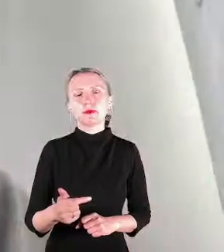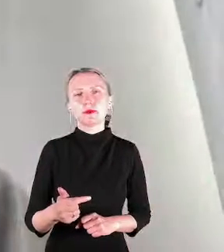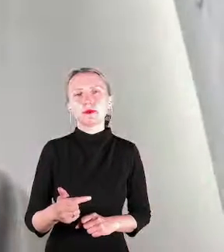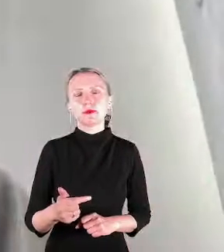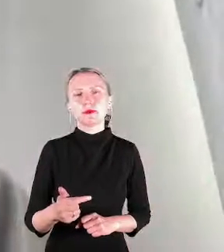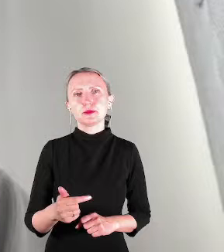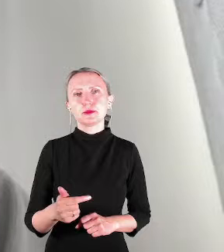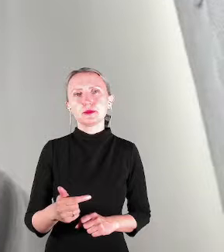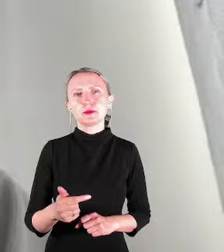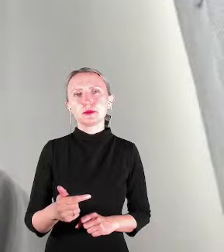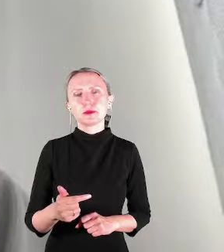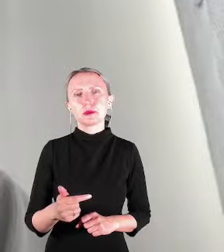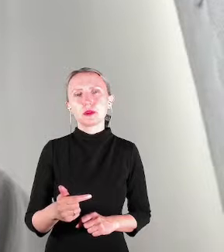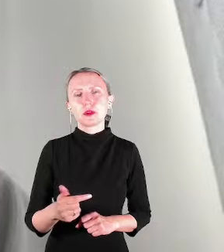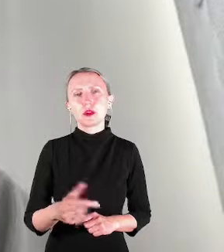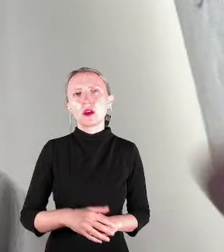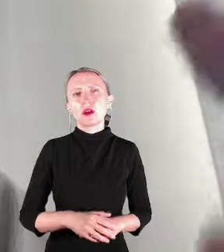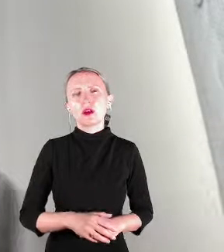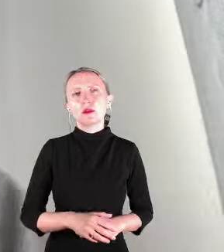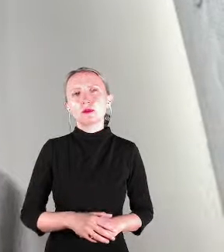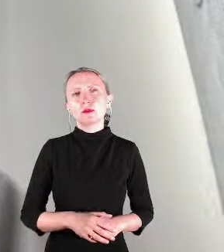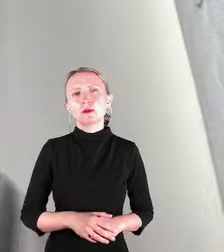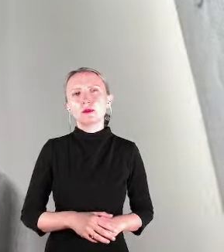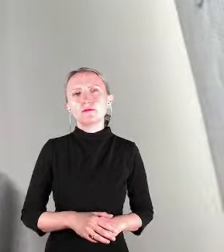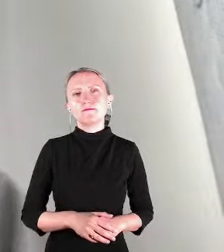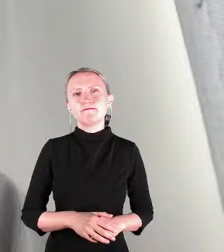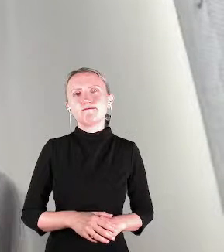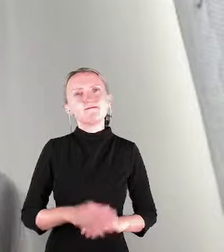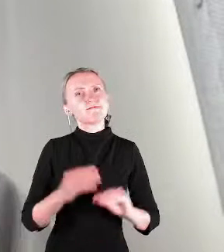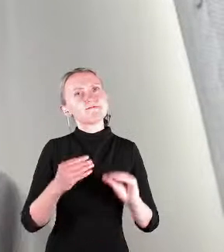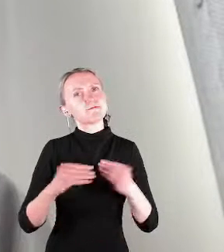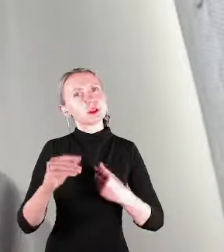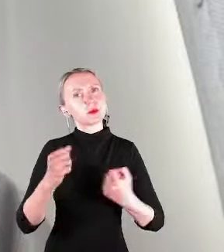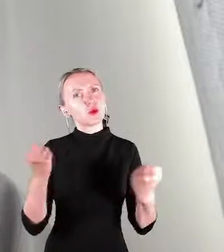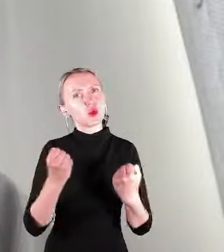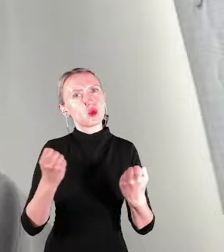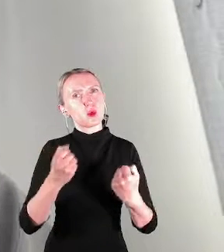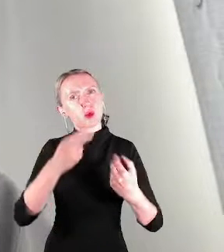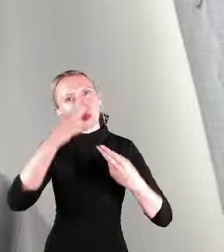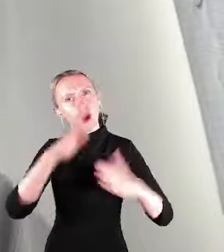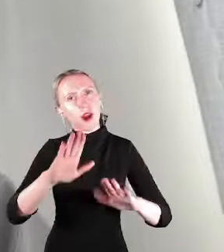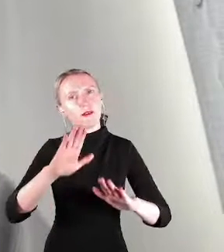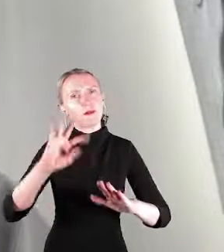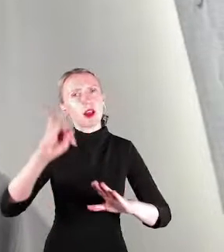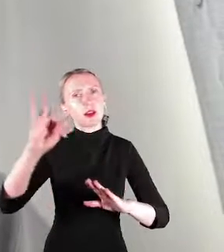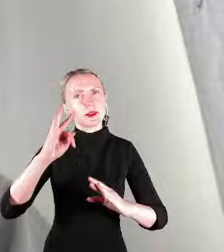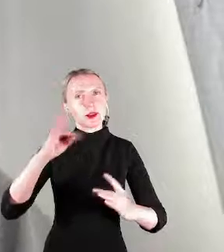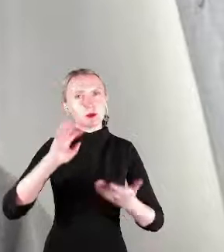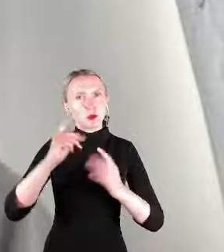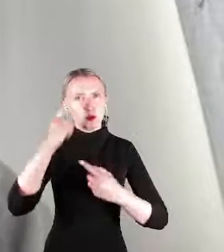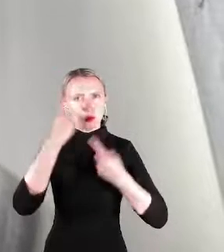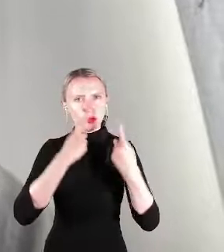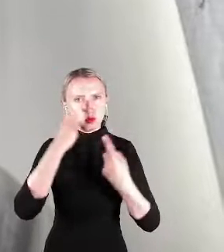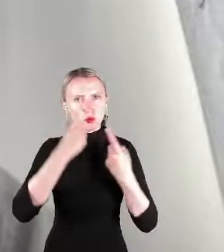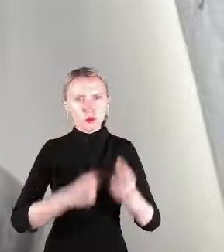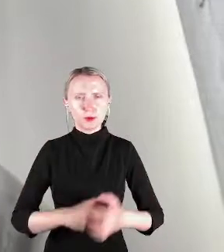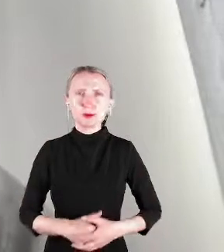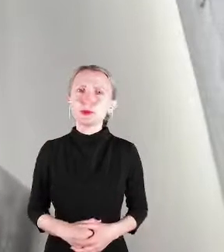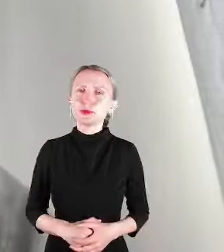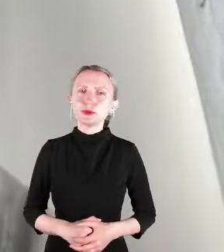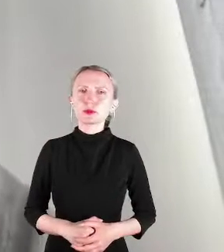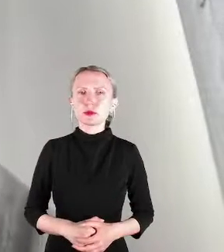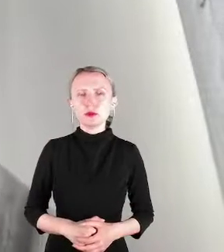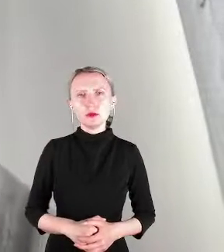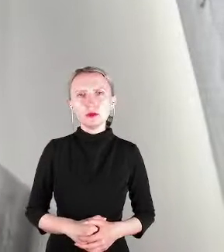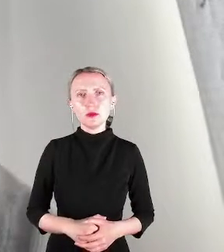bigger stand in these issues. I know this is the case in Norway, for instance, but here you don't hear so much from